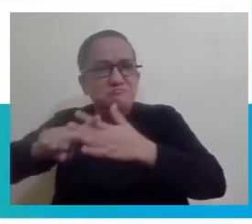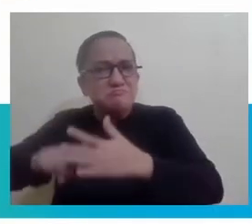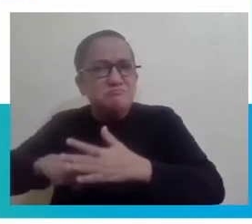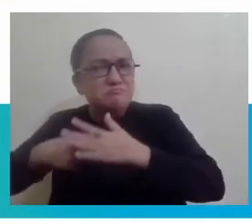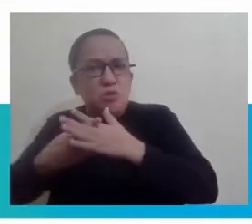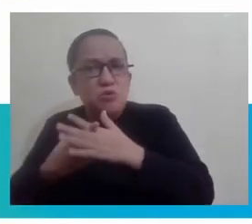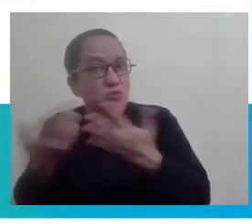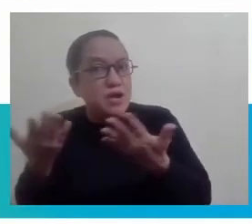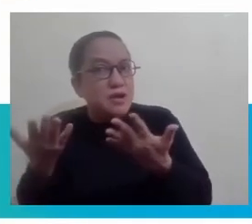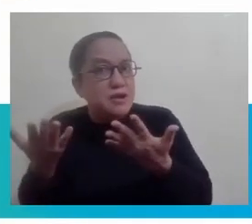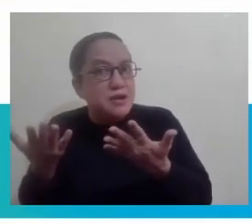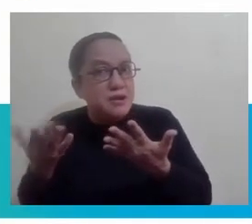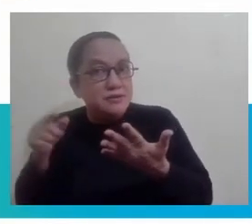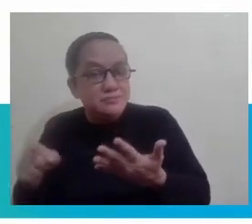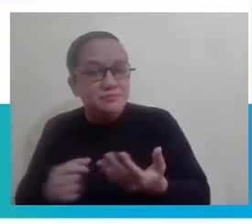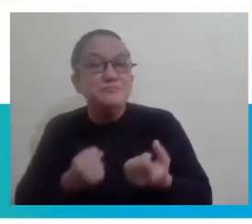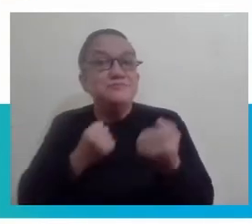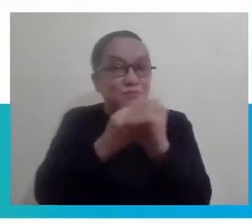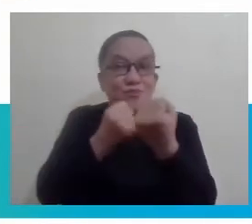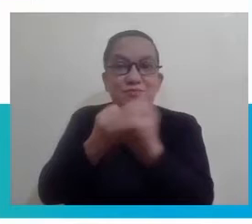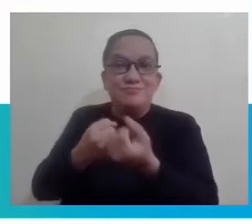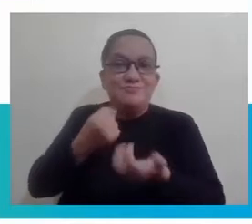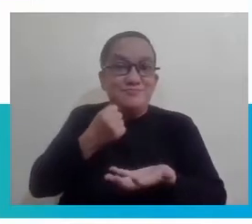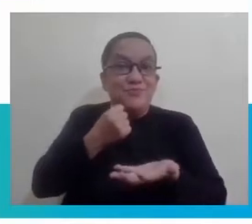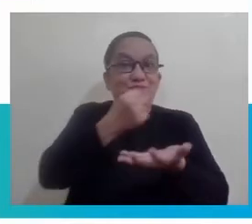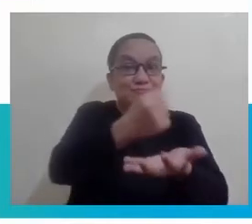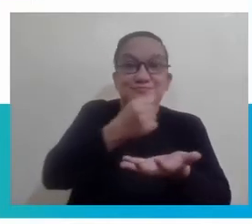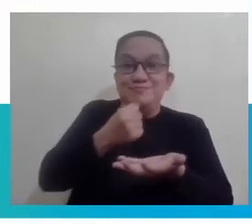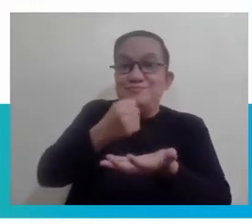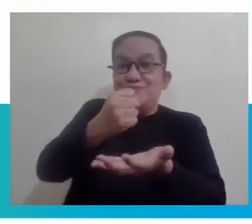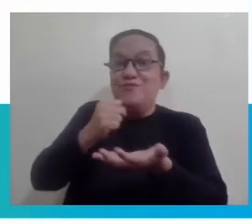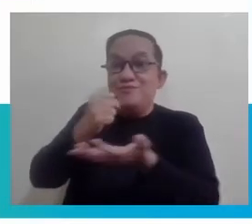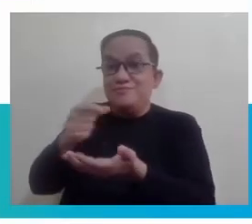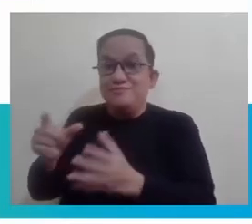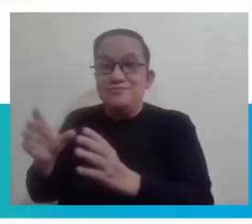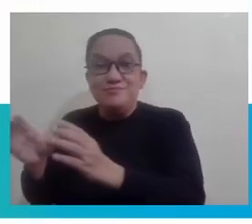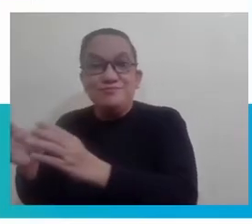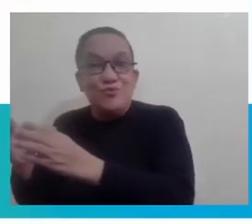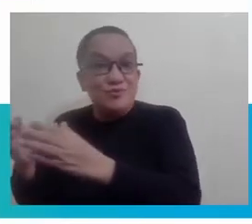focus areas. They are marine plastic reduction,